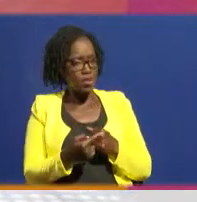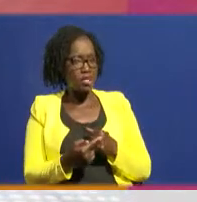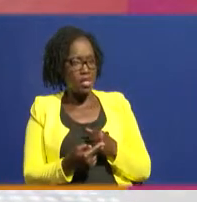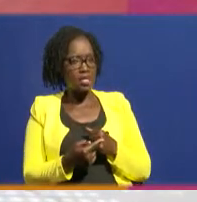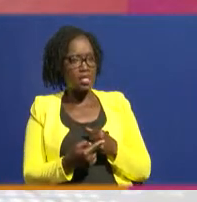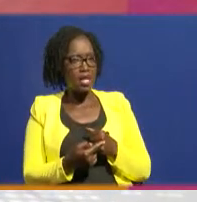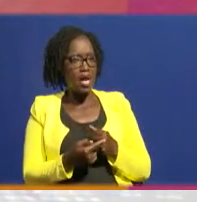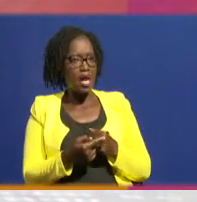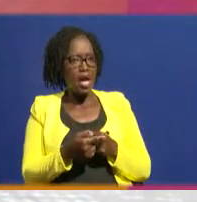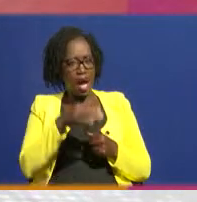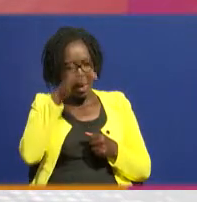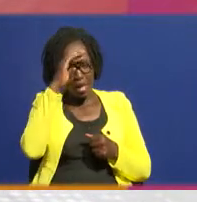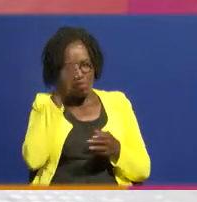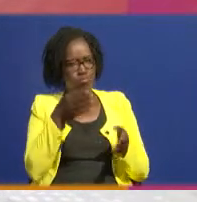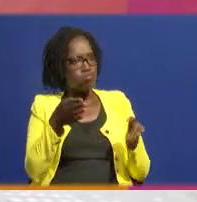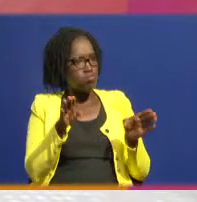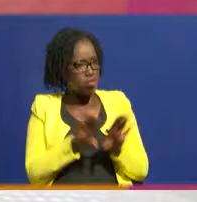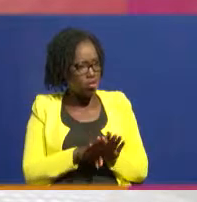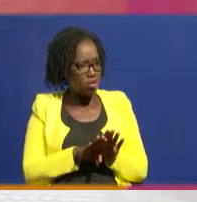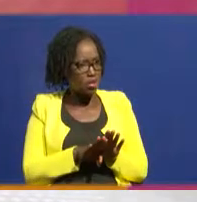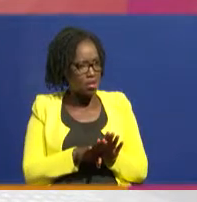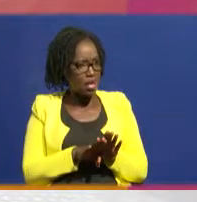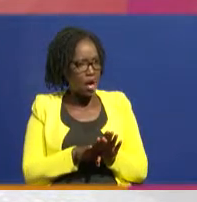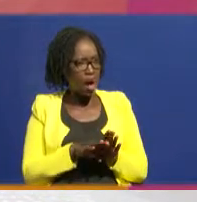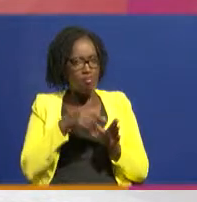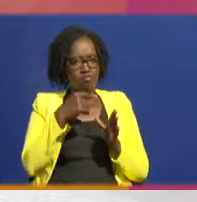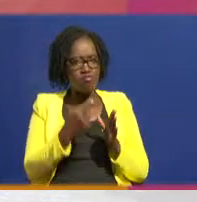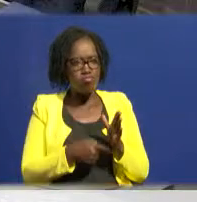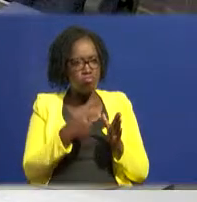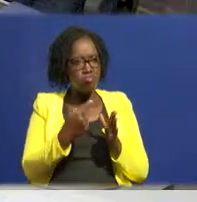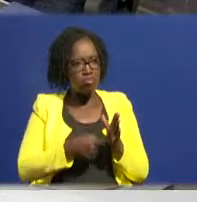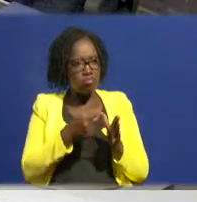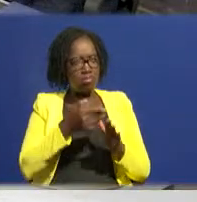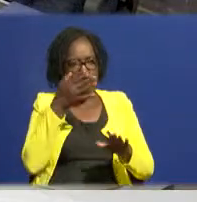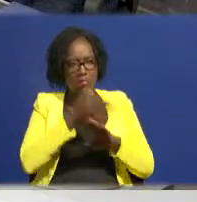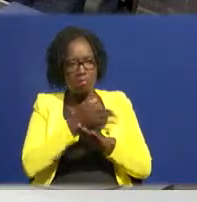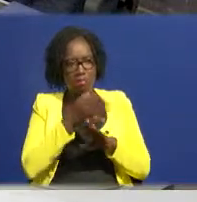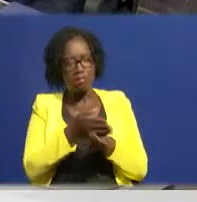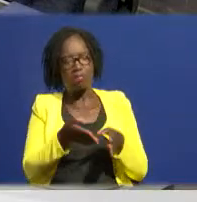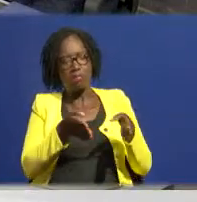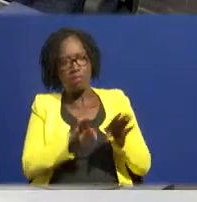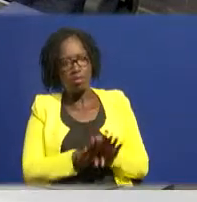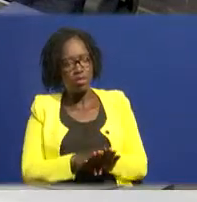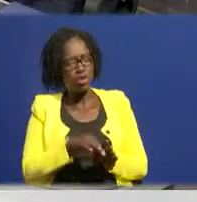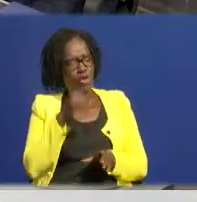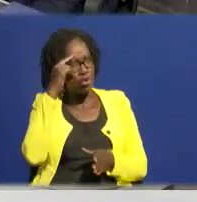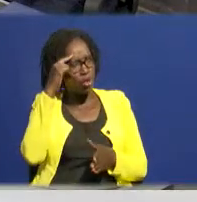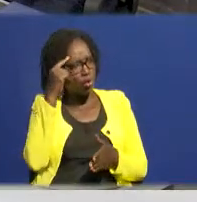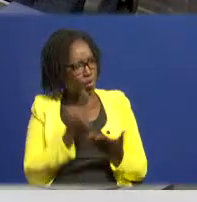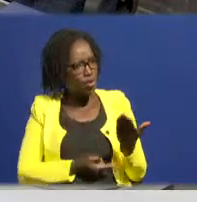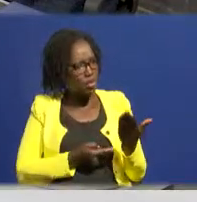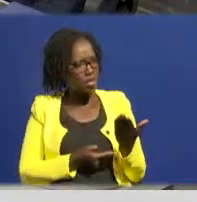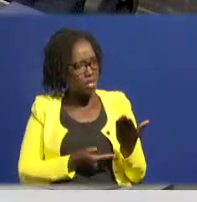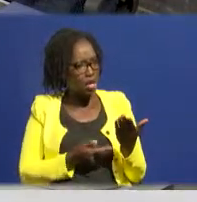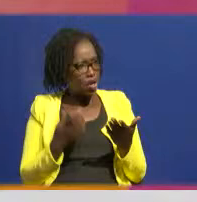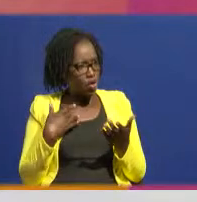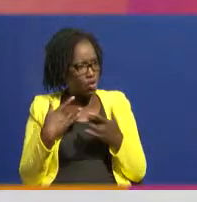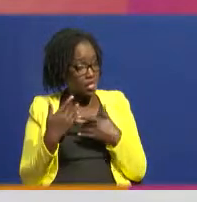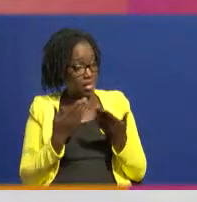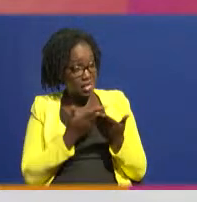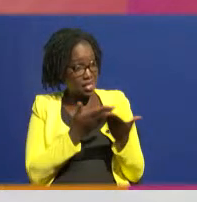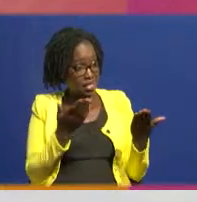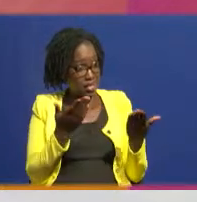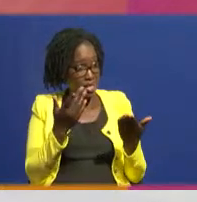have been closed and illegal distillers have also closed down. I would like to pick your mind in regards to this and what